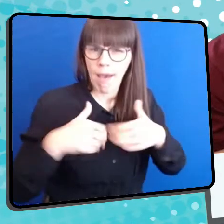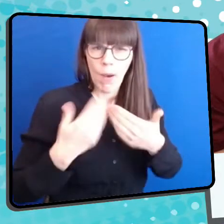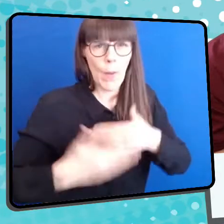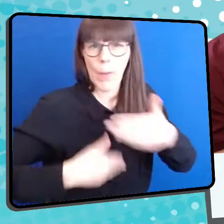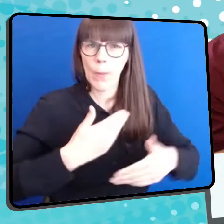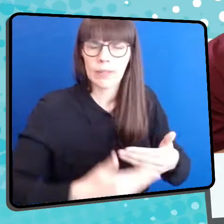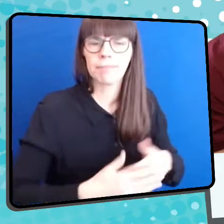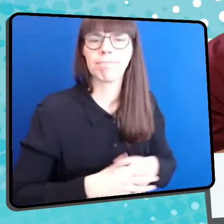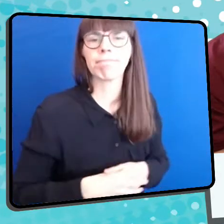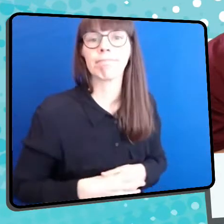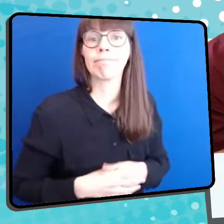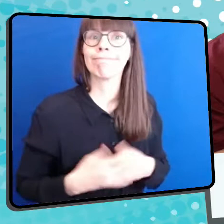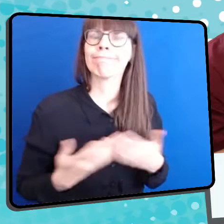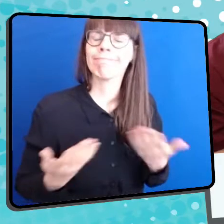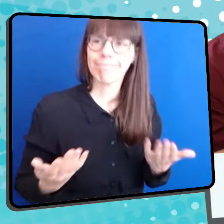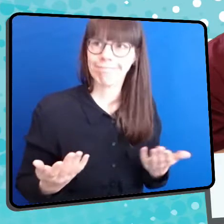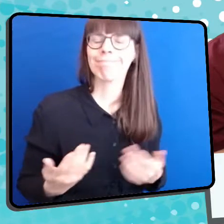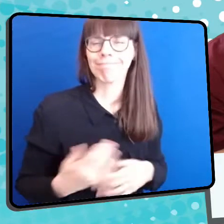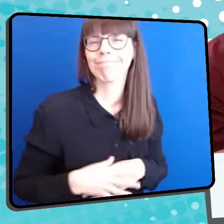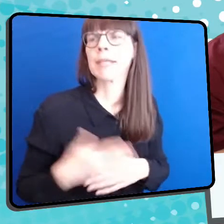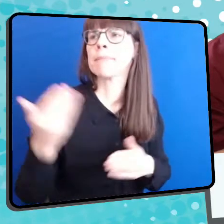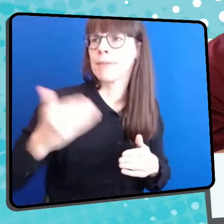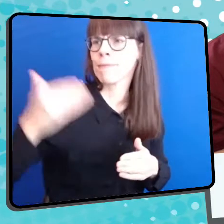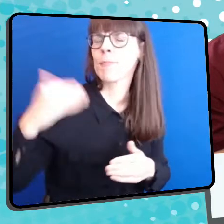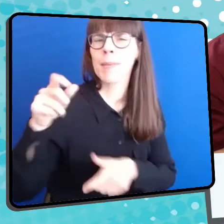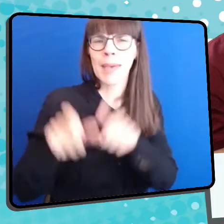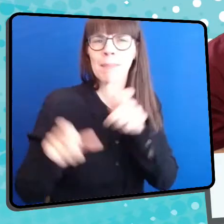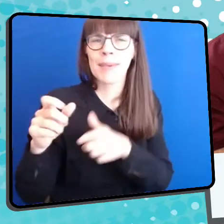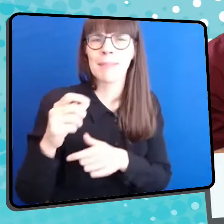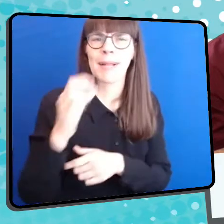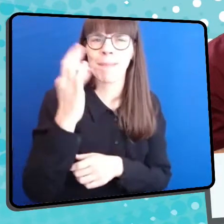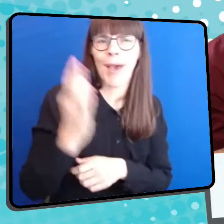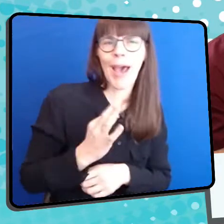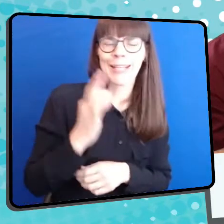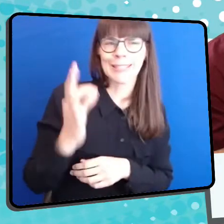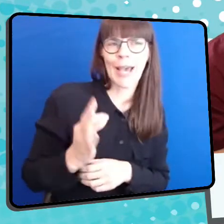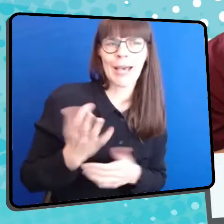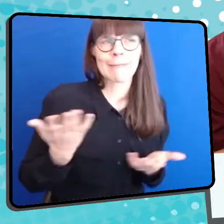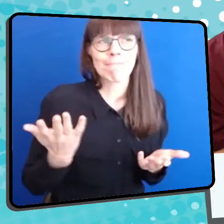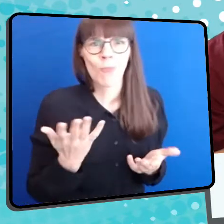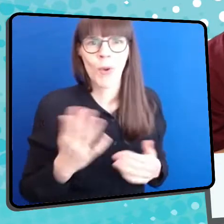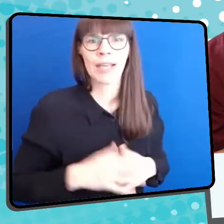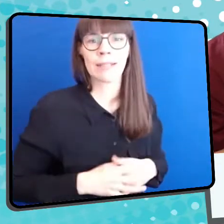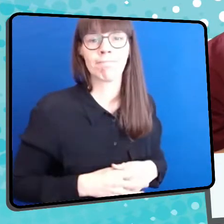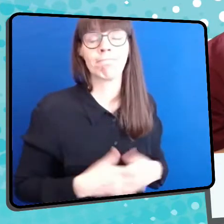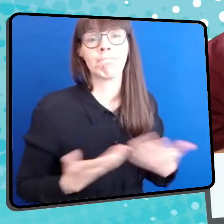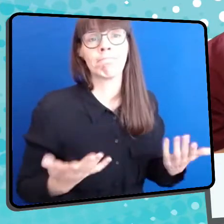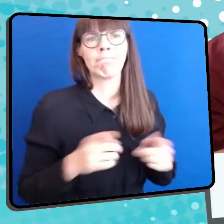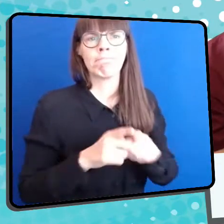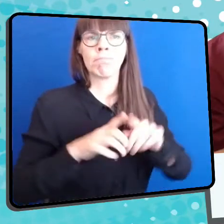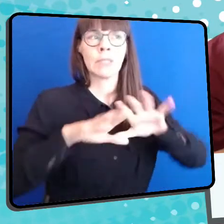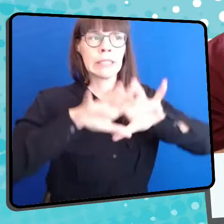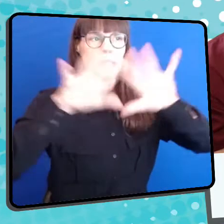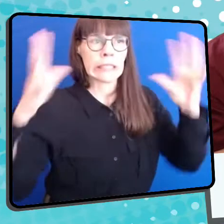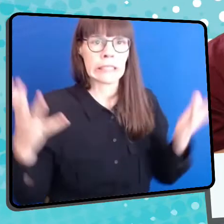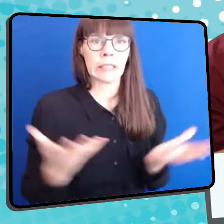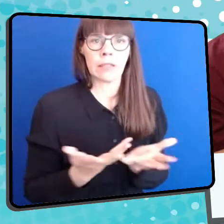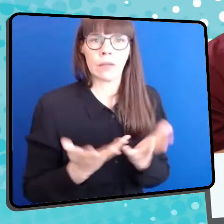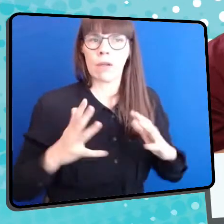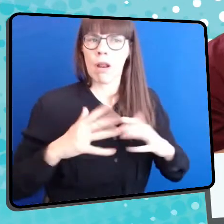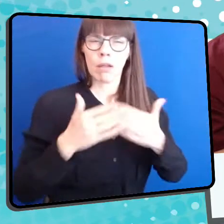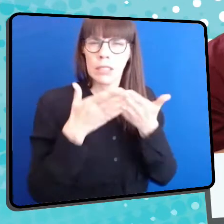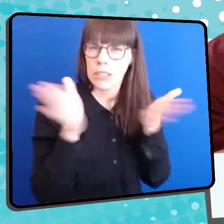Yes, I think I've been asked this a few times. What I might do is instead of specific day, I might just say what in general kind of consulting lifestyle for AI looks